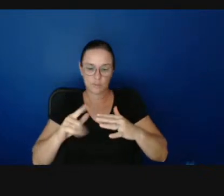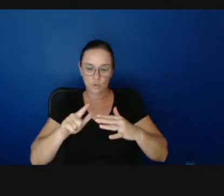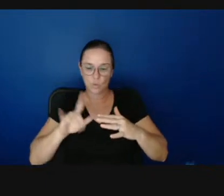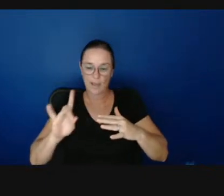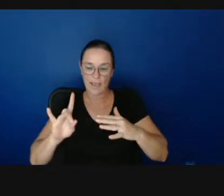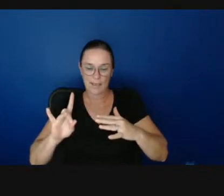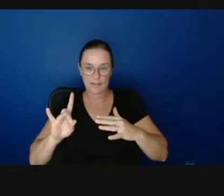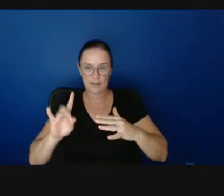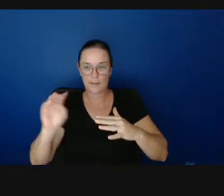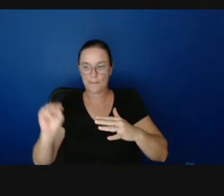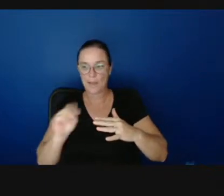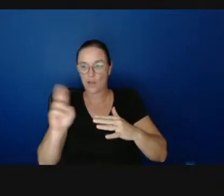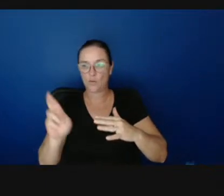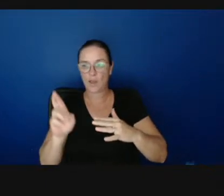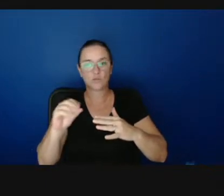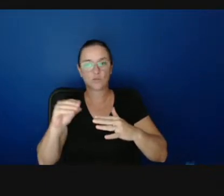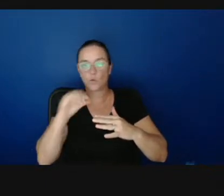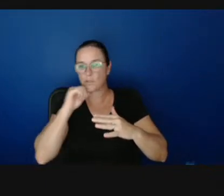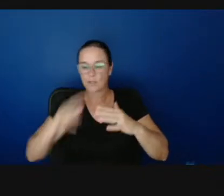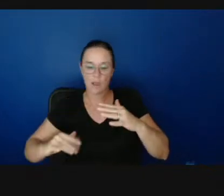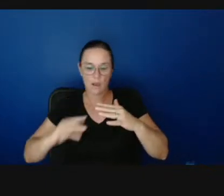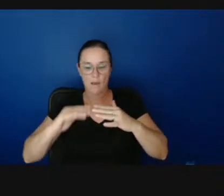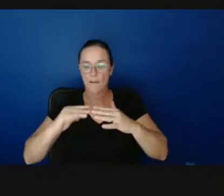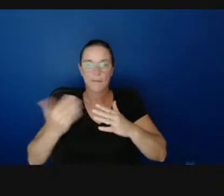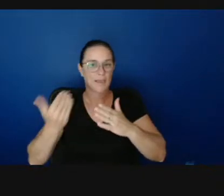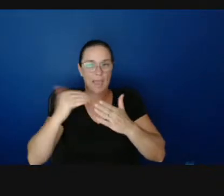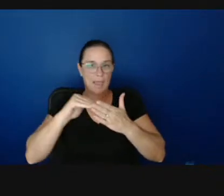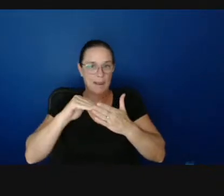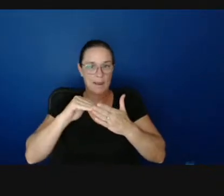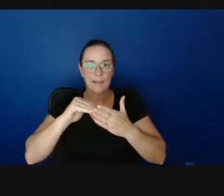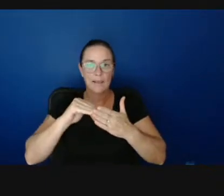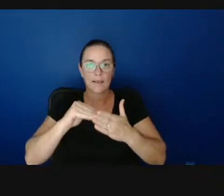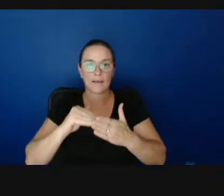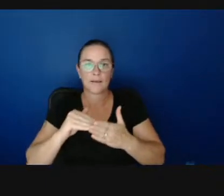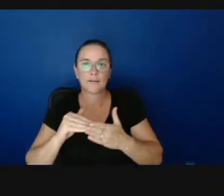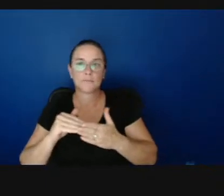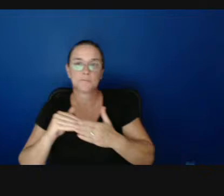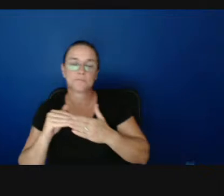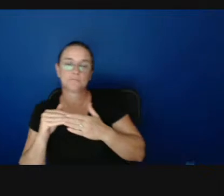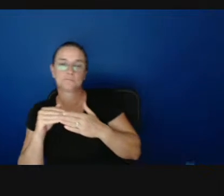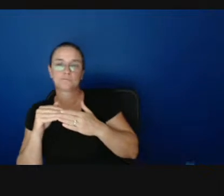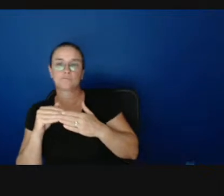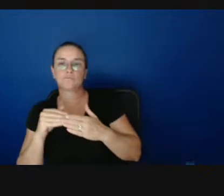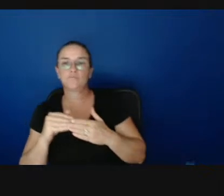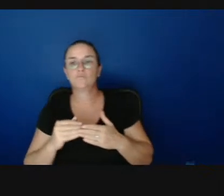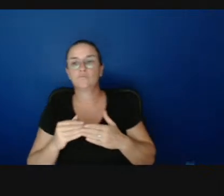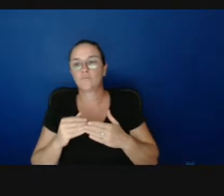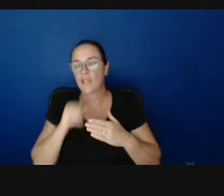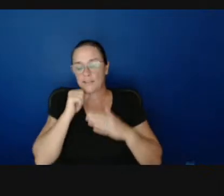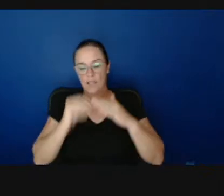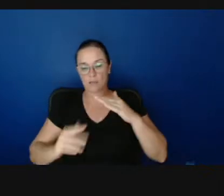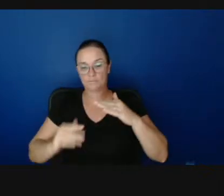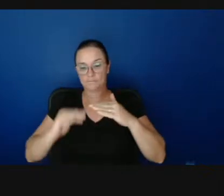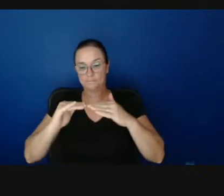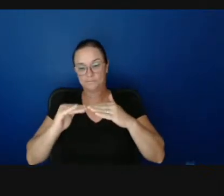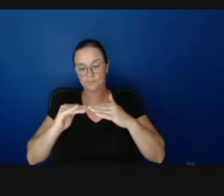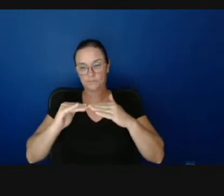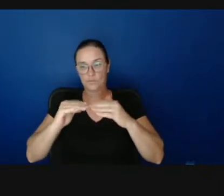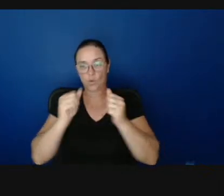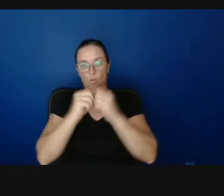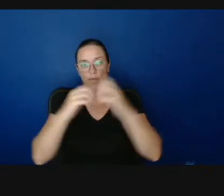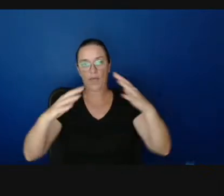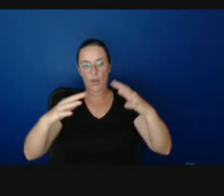hasn't recuperated much of that loss in terms of ground